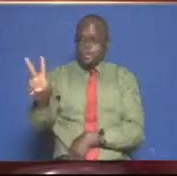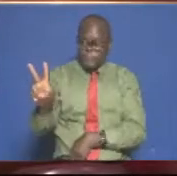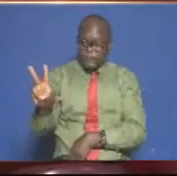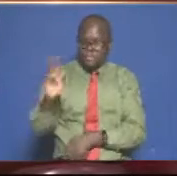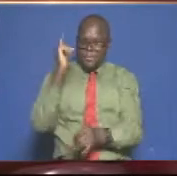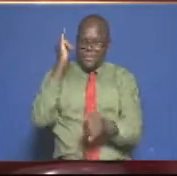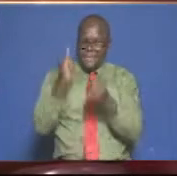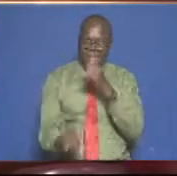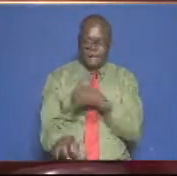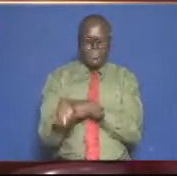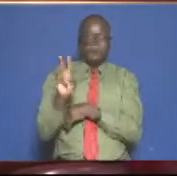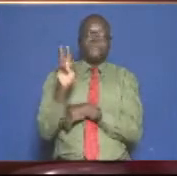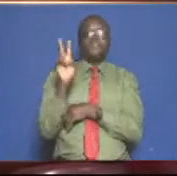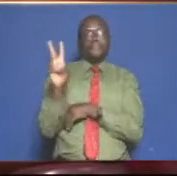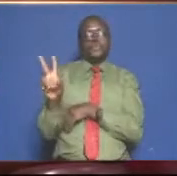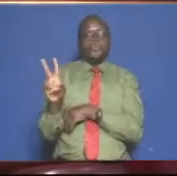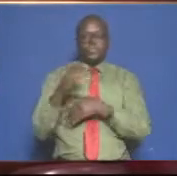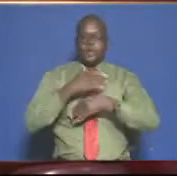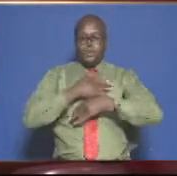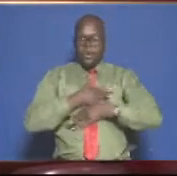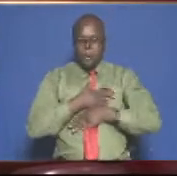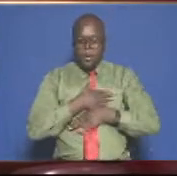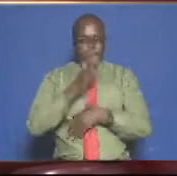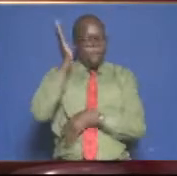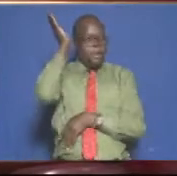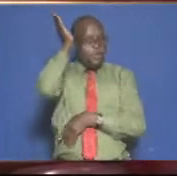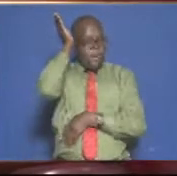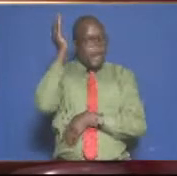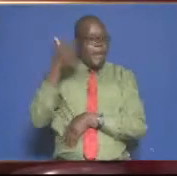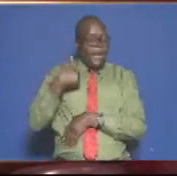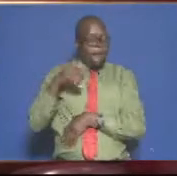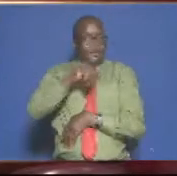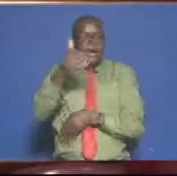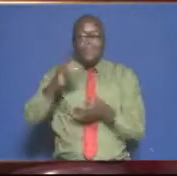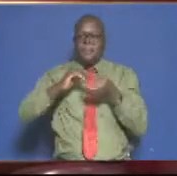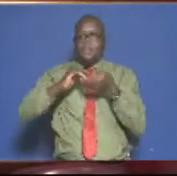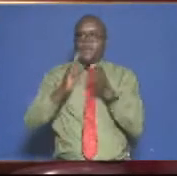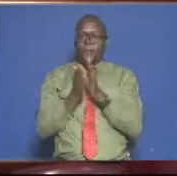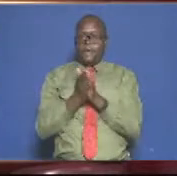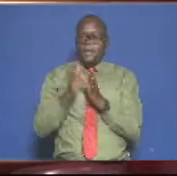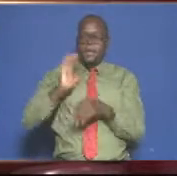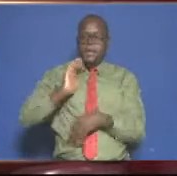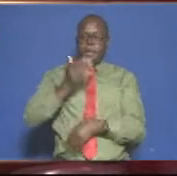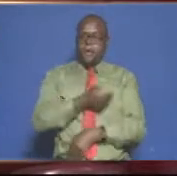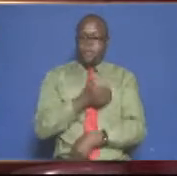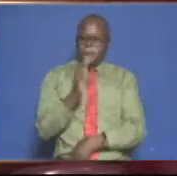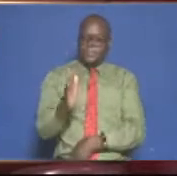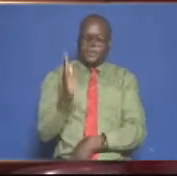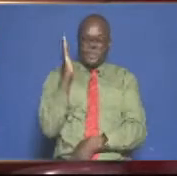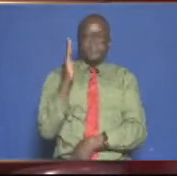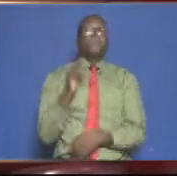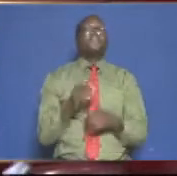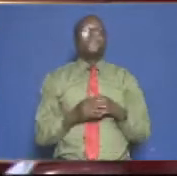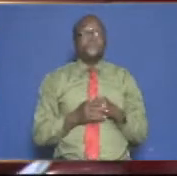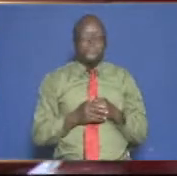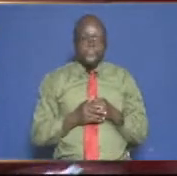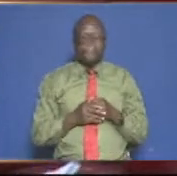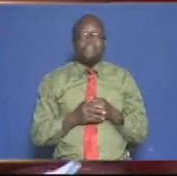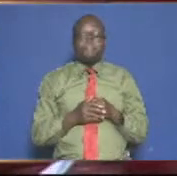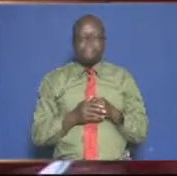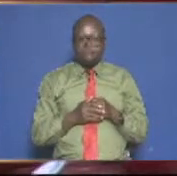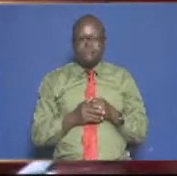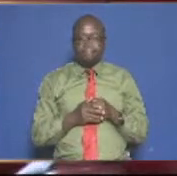last one where Honorable Duale had another engagement with the Committee on Administration and National Security,